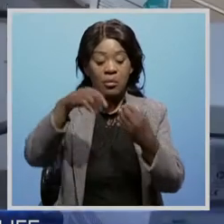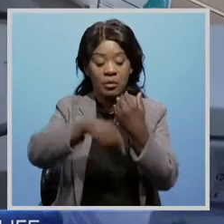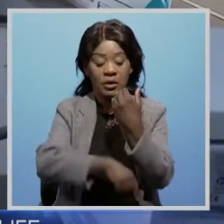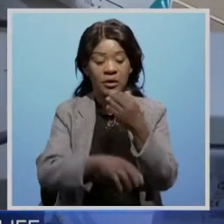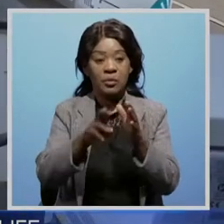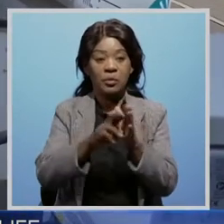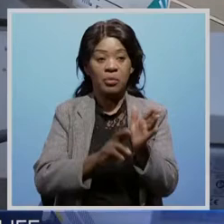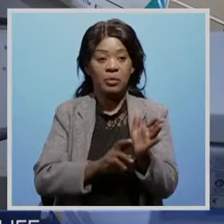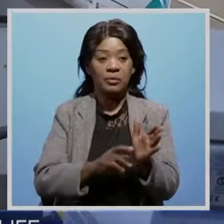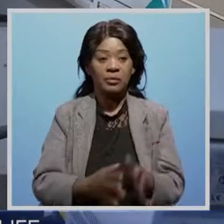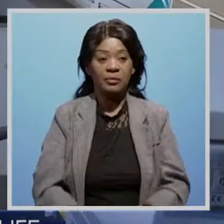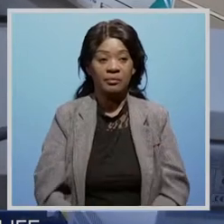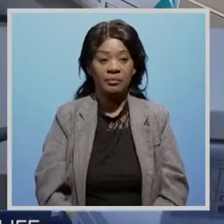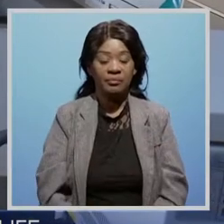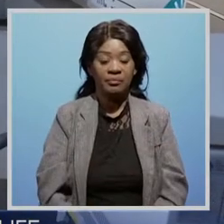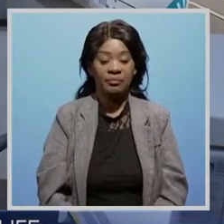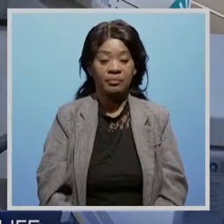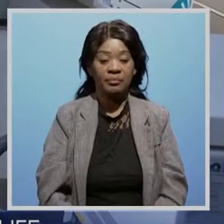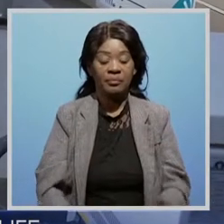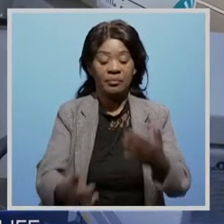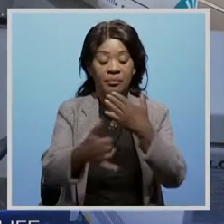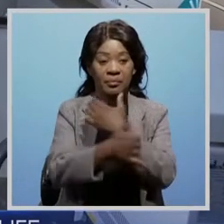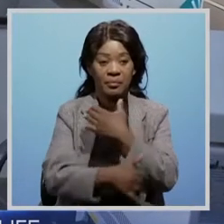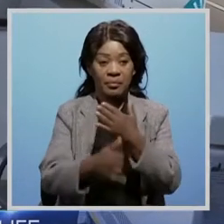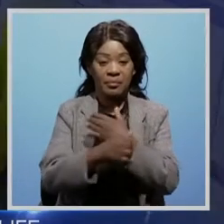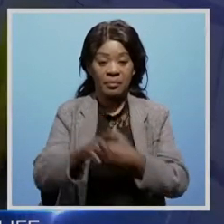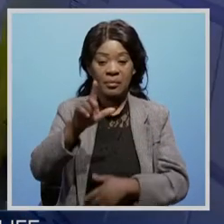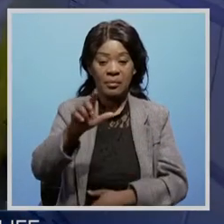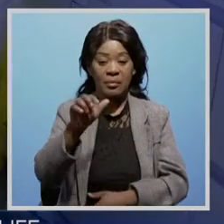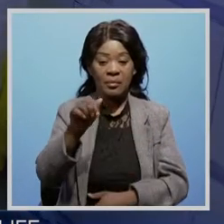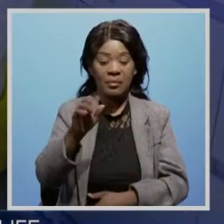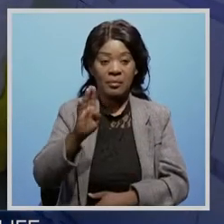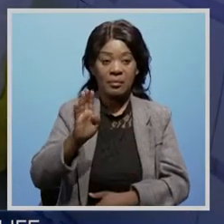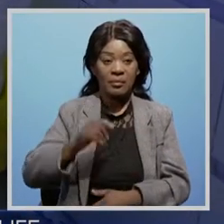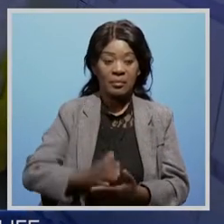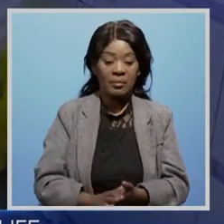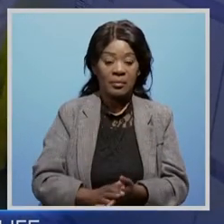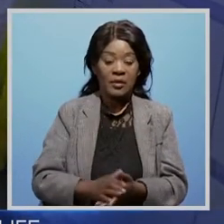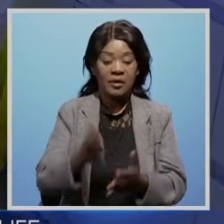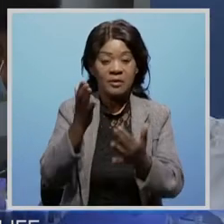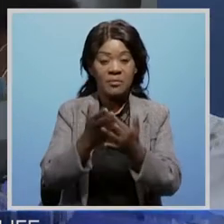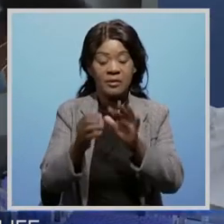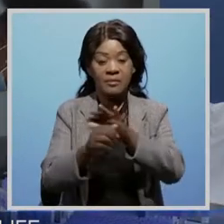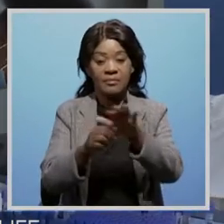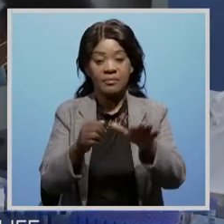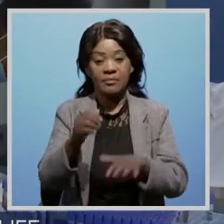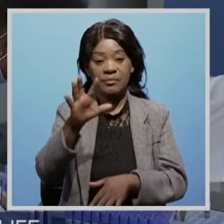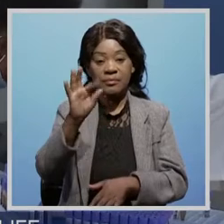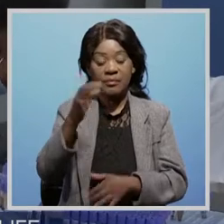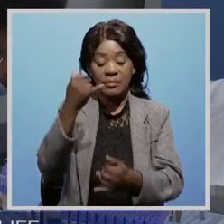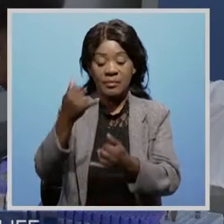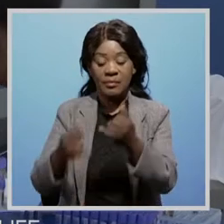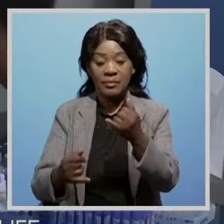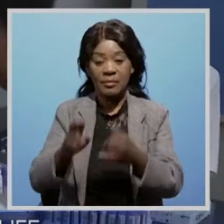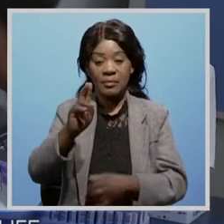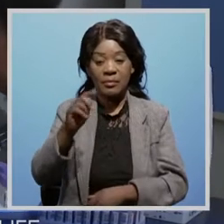report. This is the country's nerve centre of laboratory clusters in the response to COVID-19. The lab stationed at